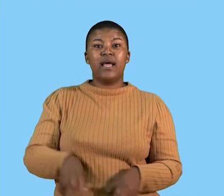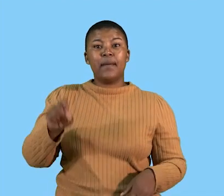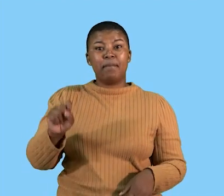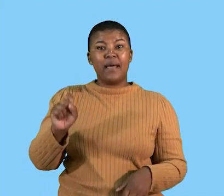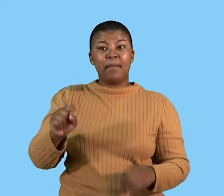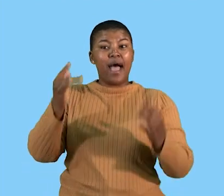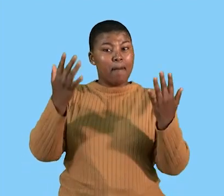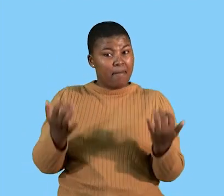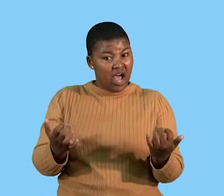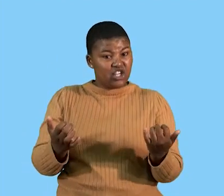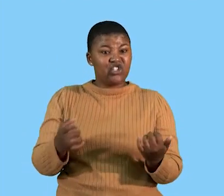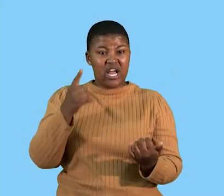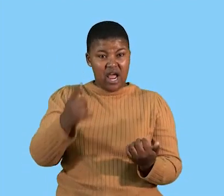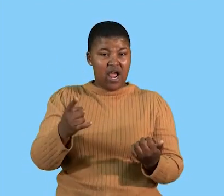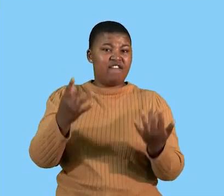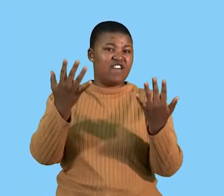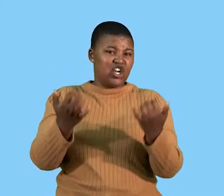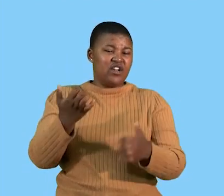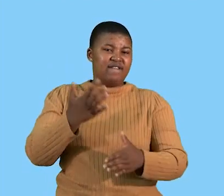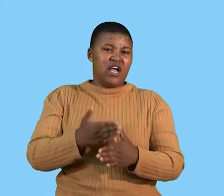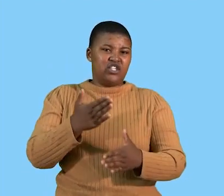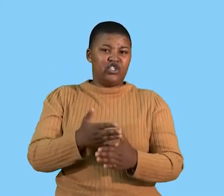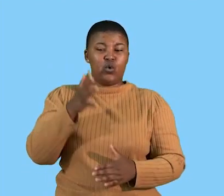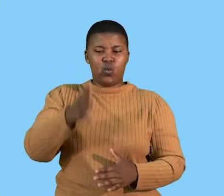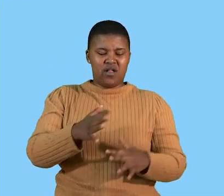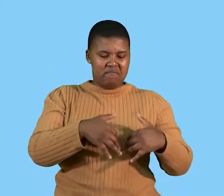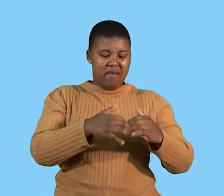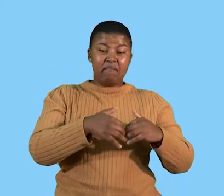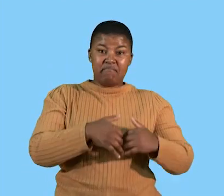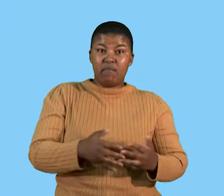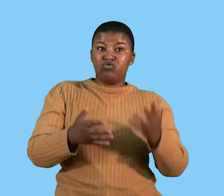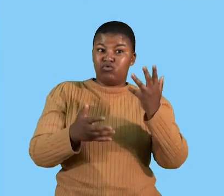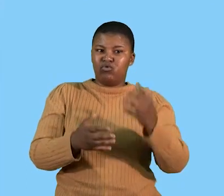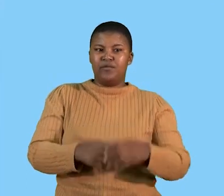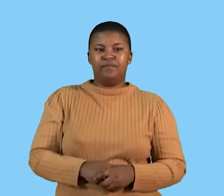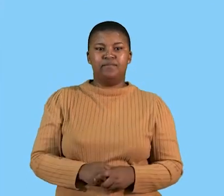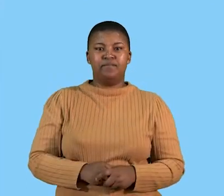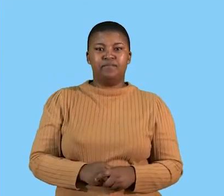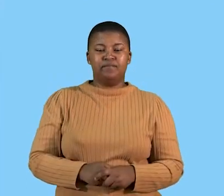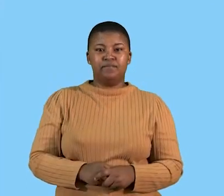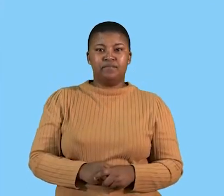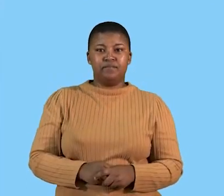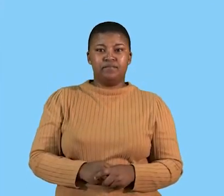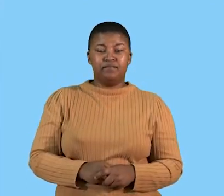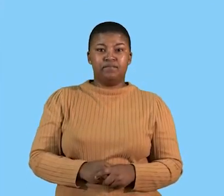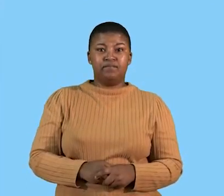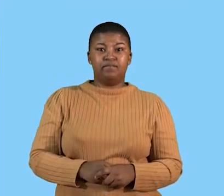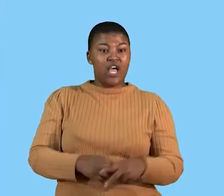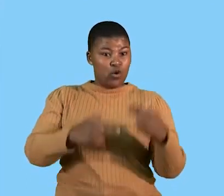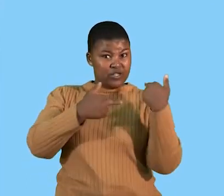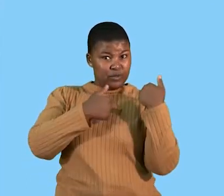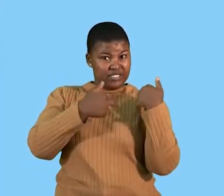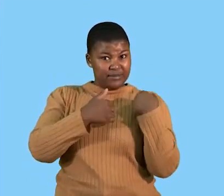So this is the type of budgets that a financial function will set up. Now, it is also